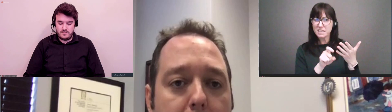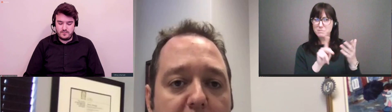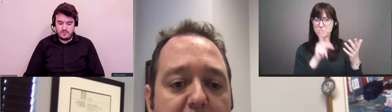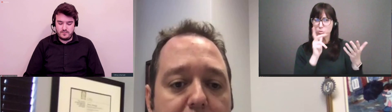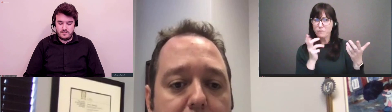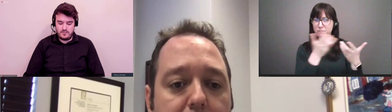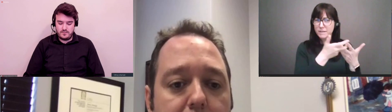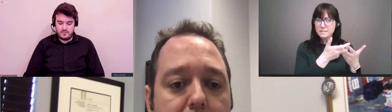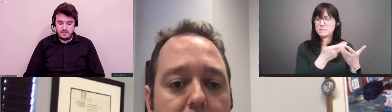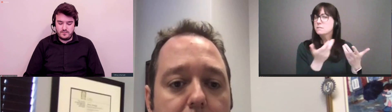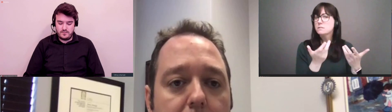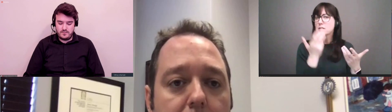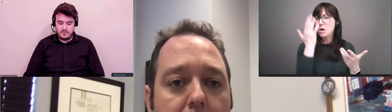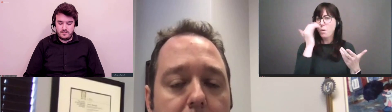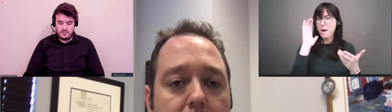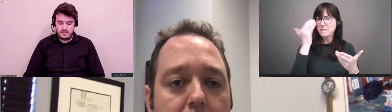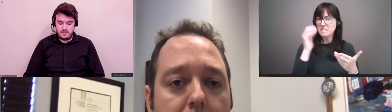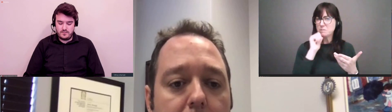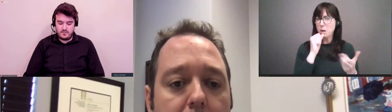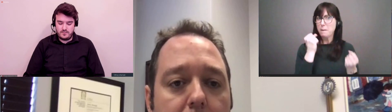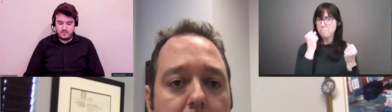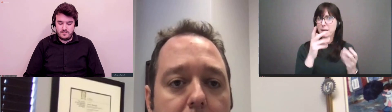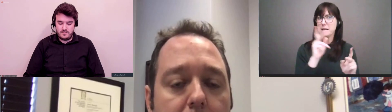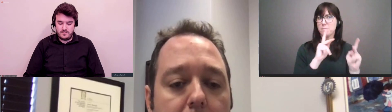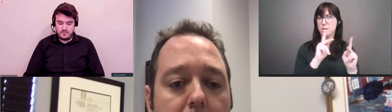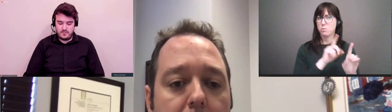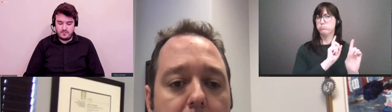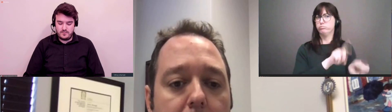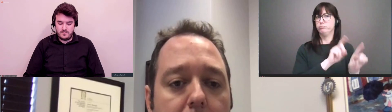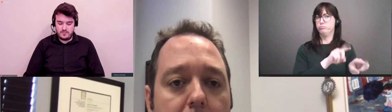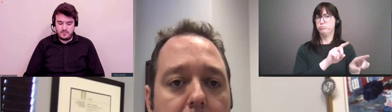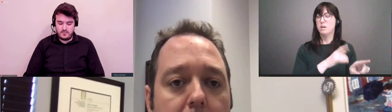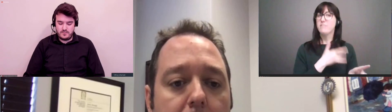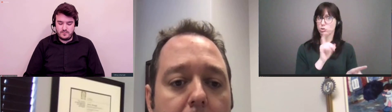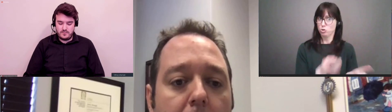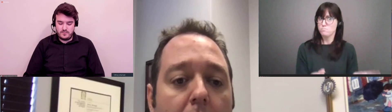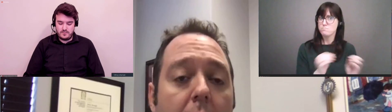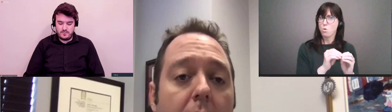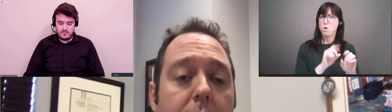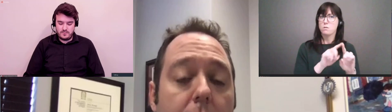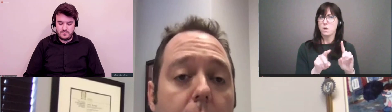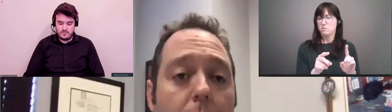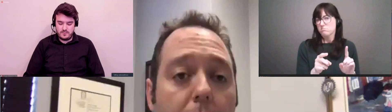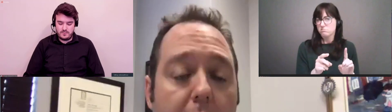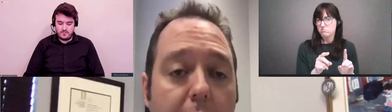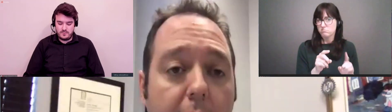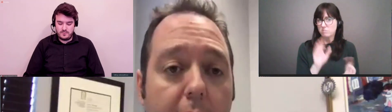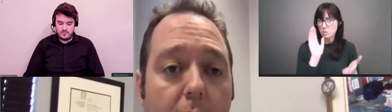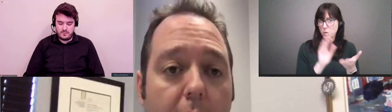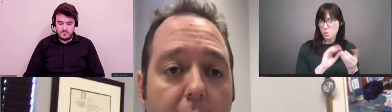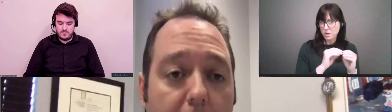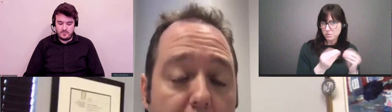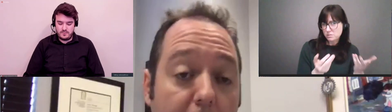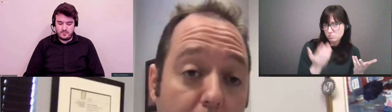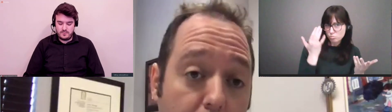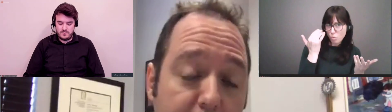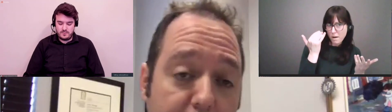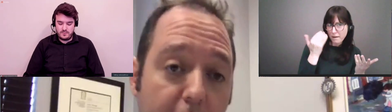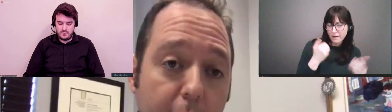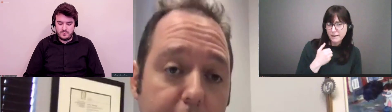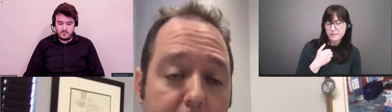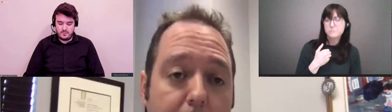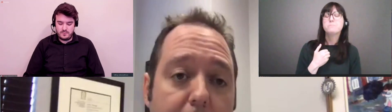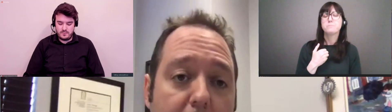Any idea why it seems you're not seeing as many people there that some people think you should be? So we, again, we work